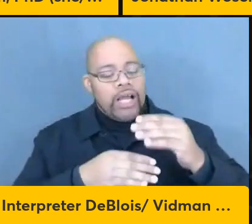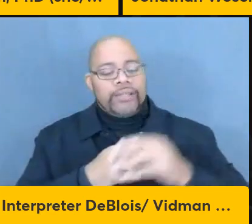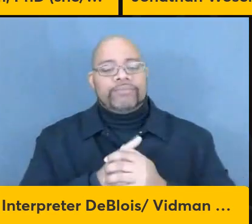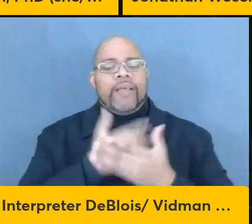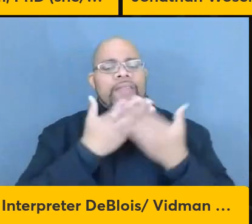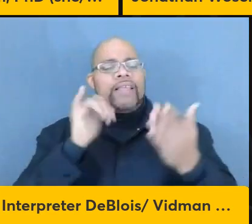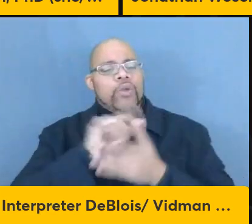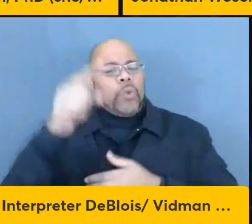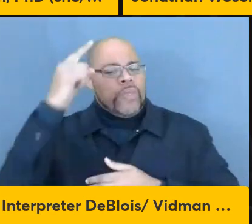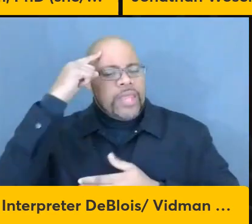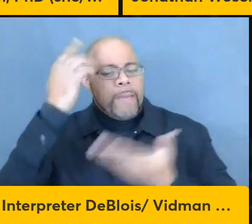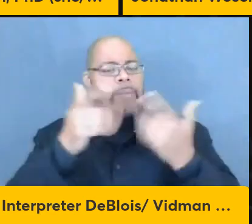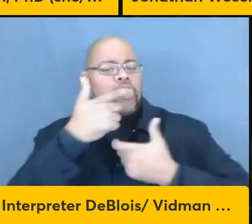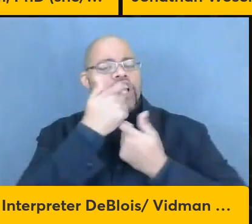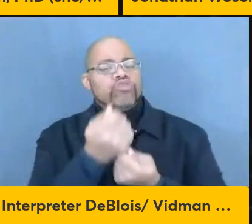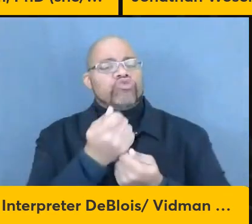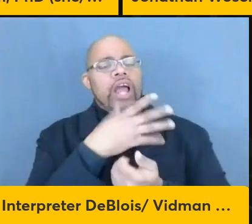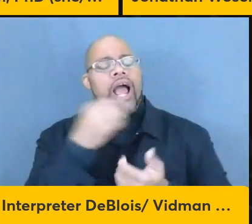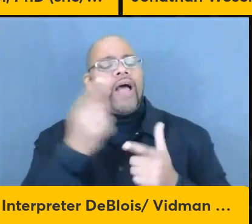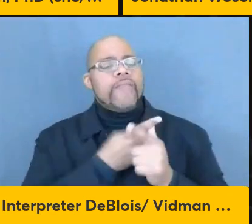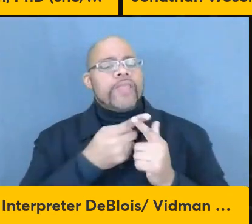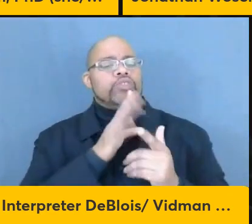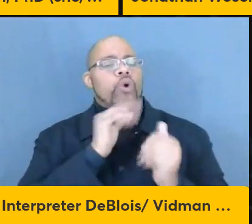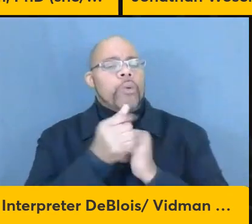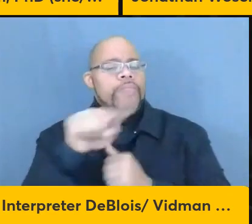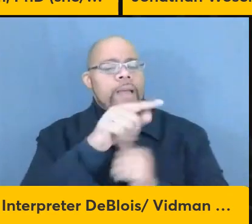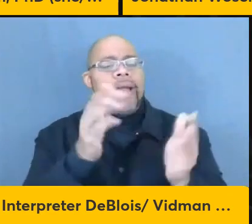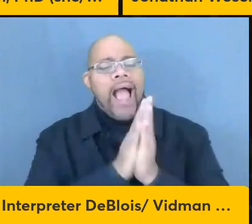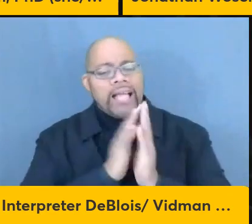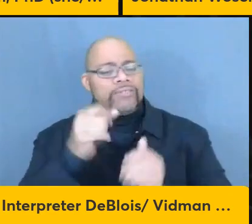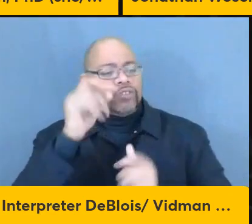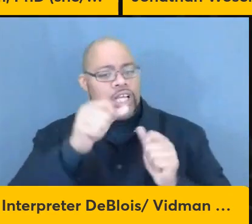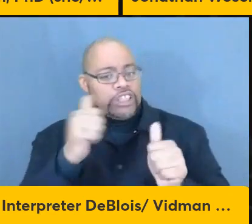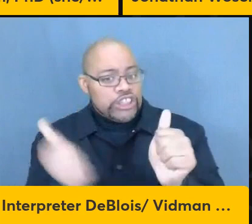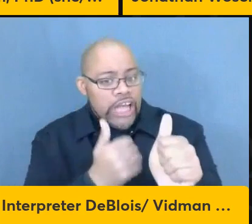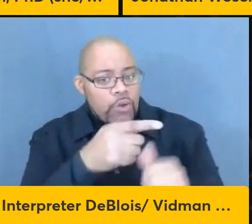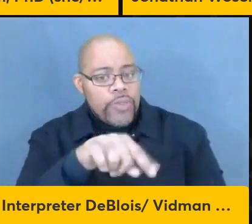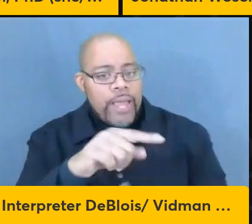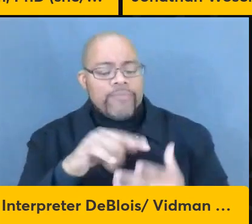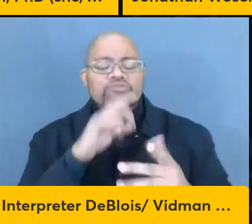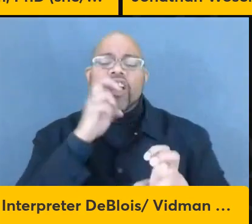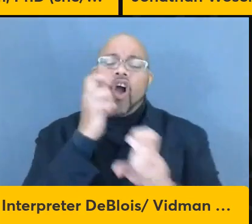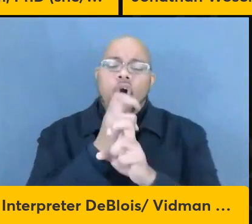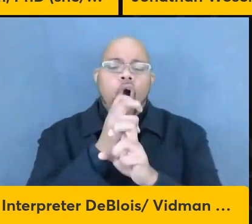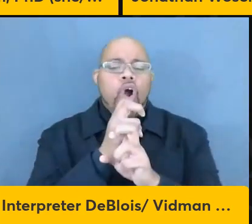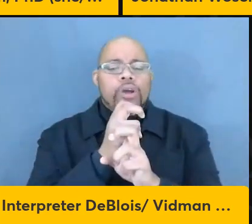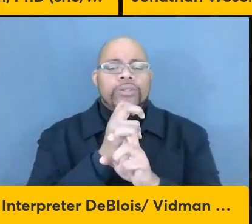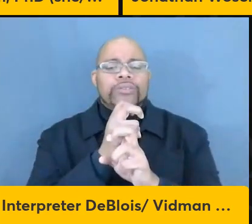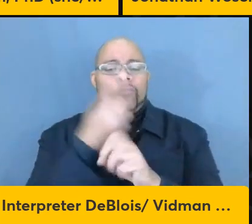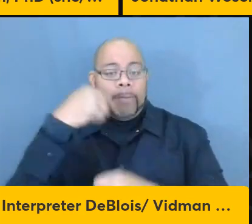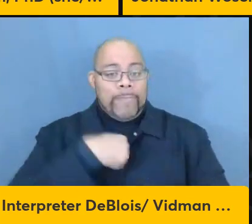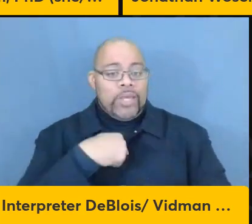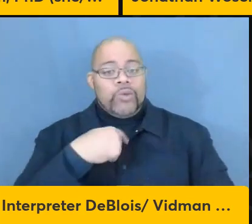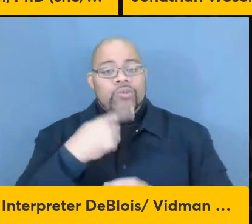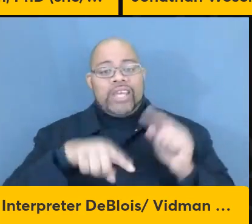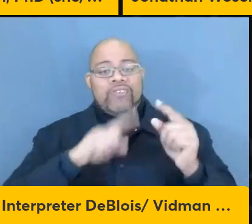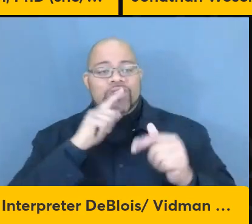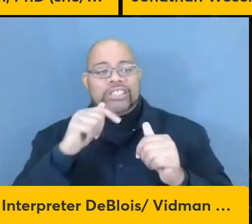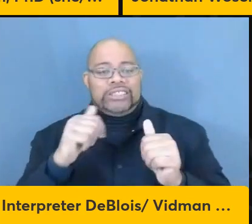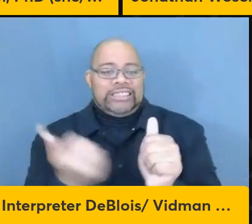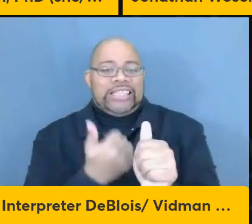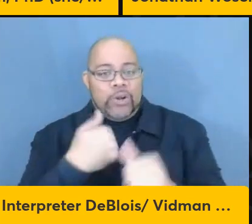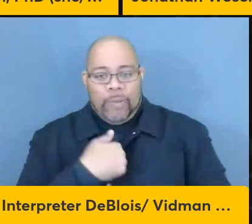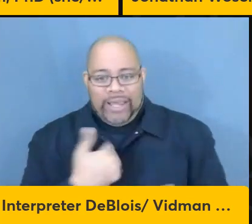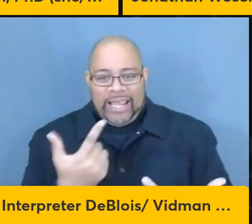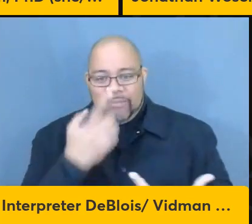things that you think you might be interested in, and then talk to them. Ask them if you could shadow them. It's kind of hard. For me, you can't shadow